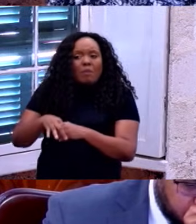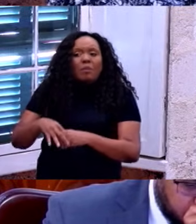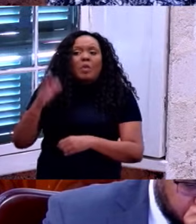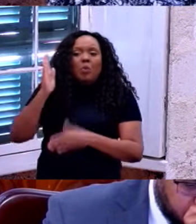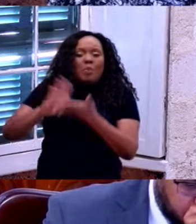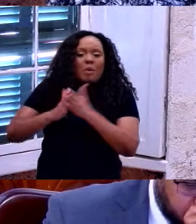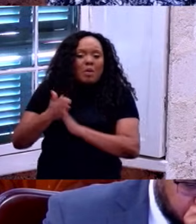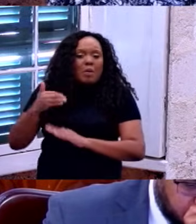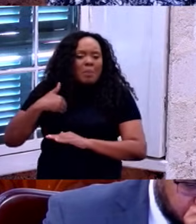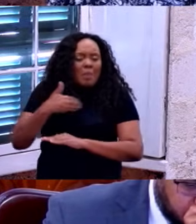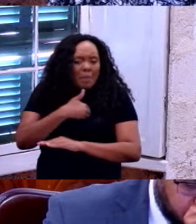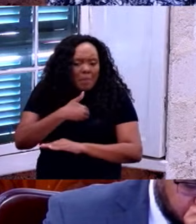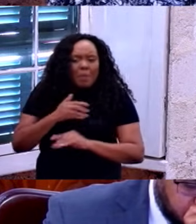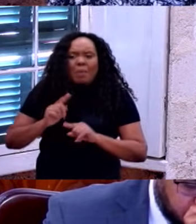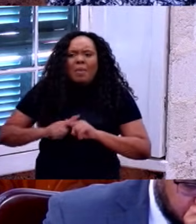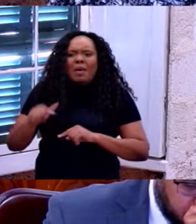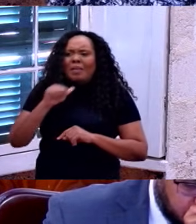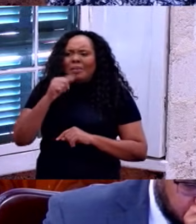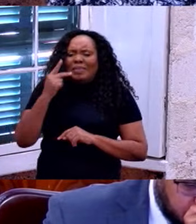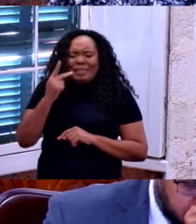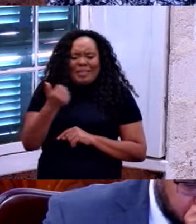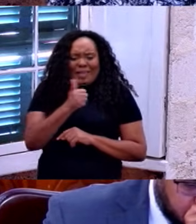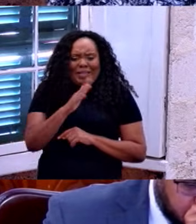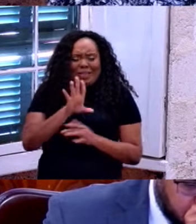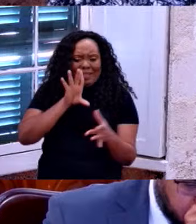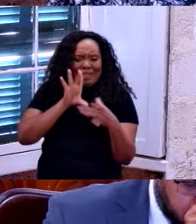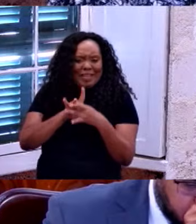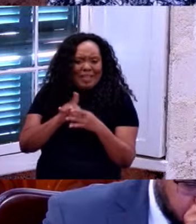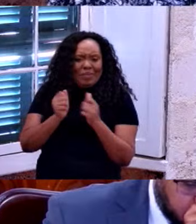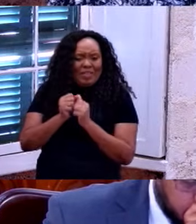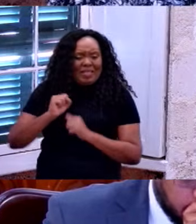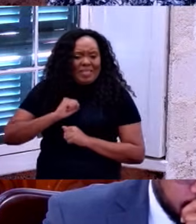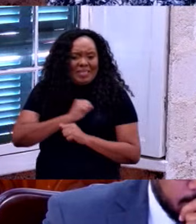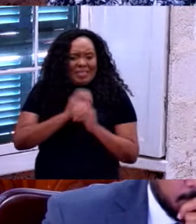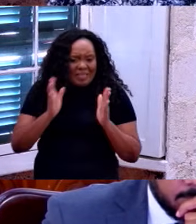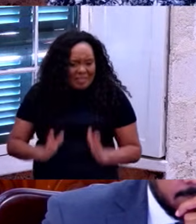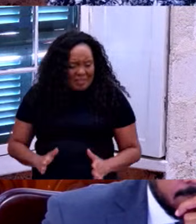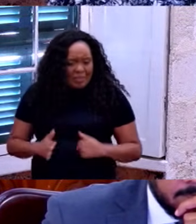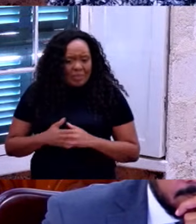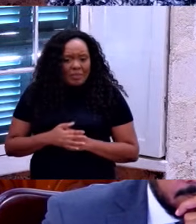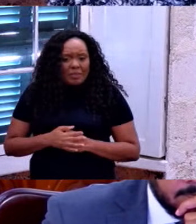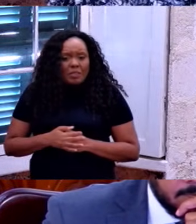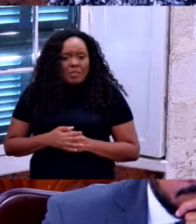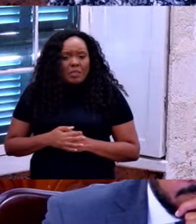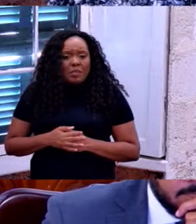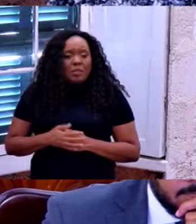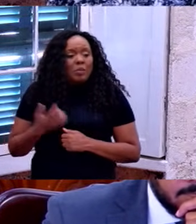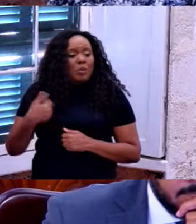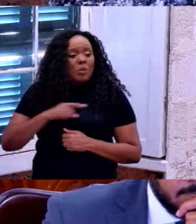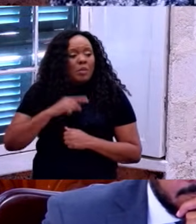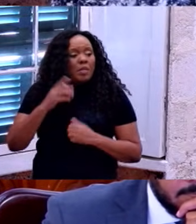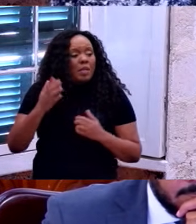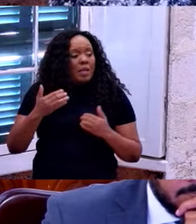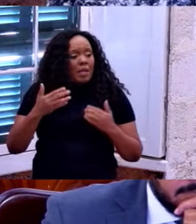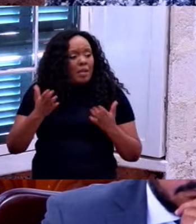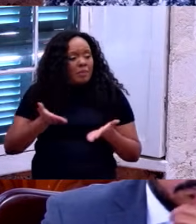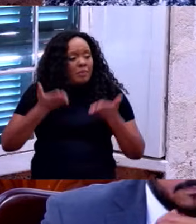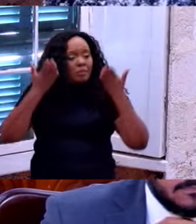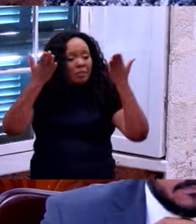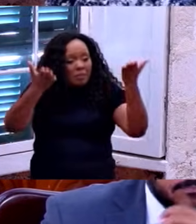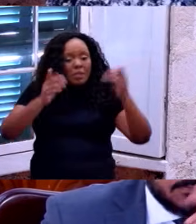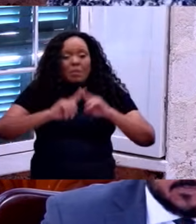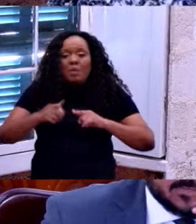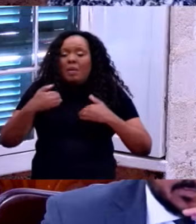not seeing anything for the senators, sir. We have recommendations, but we have no protection. So if the recommendations are not accepted,